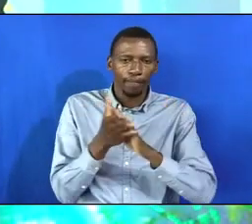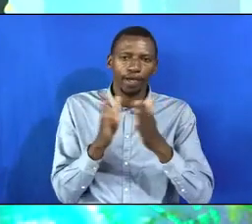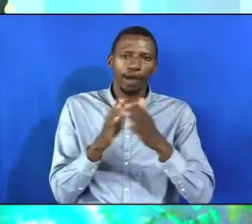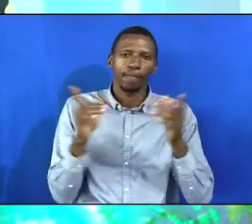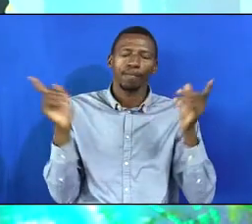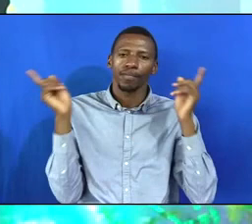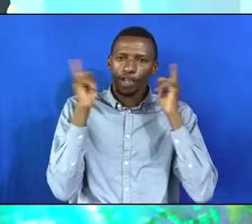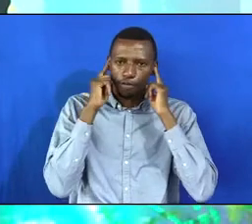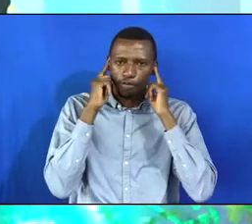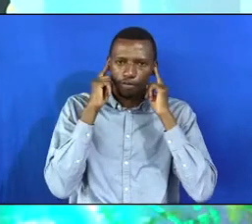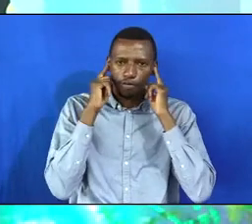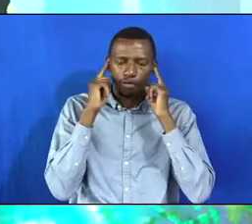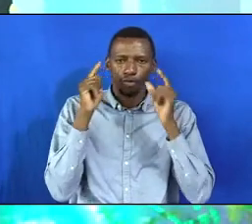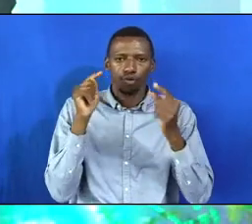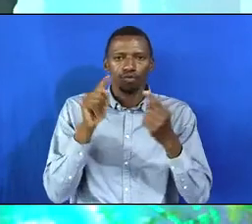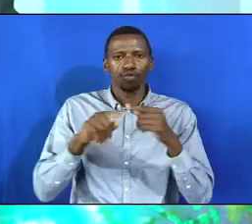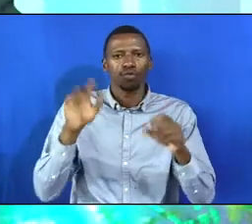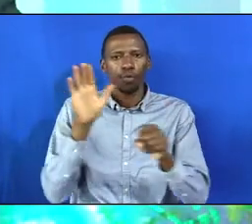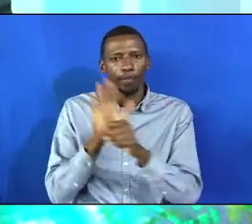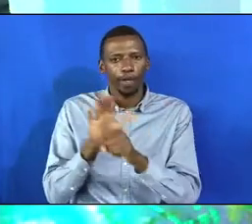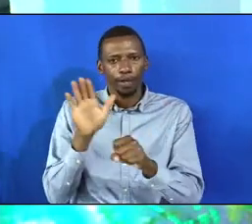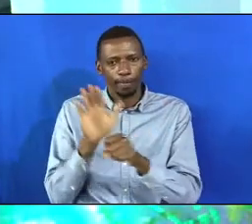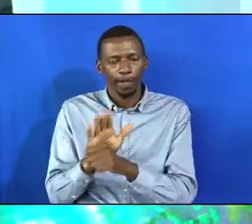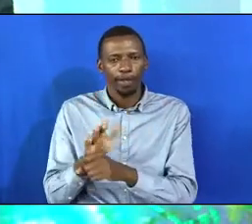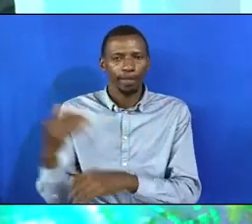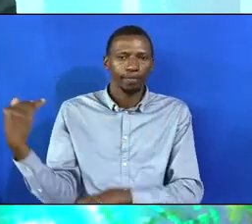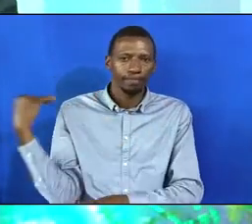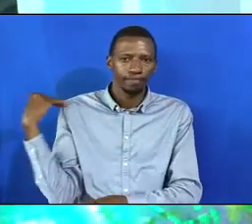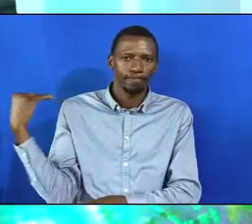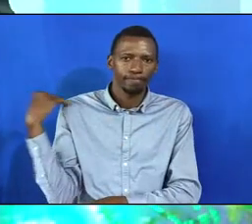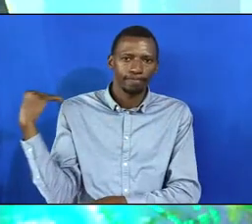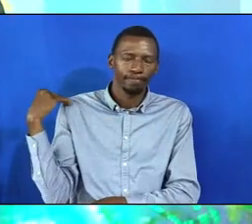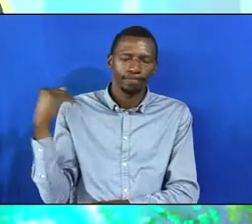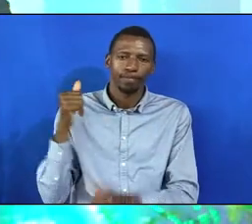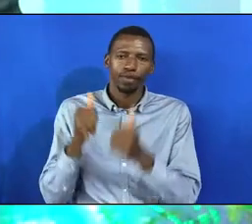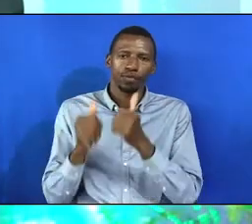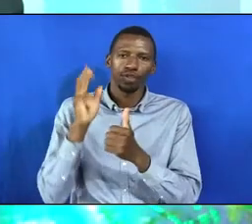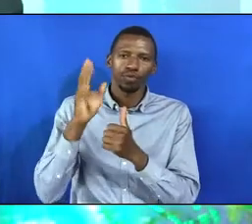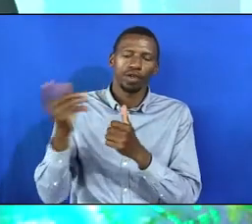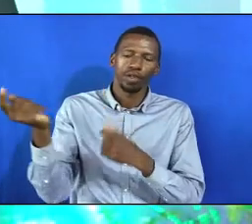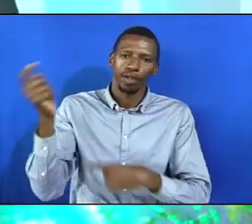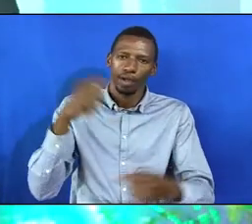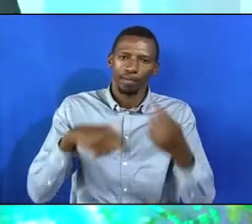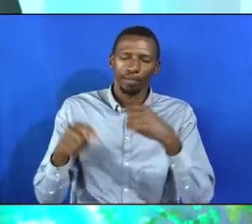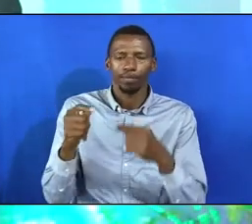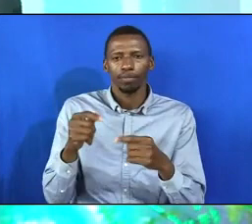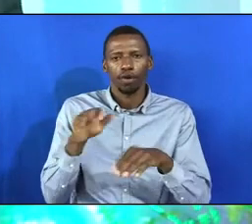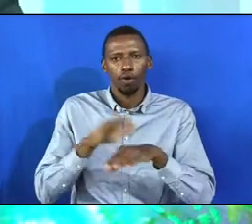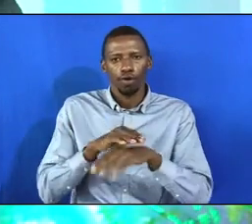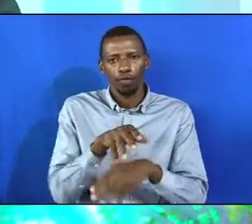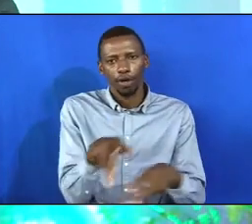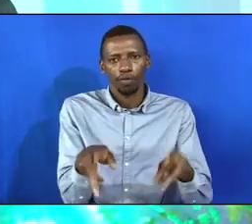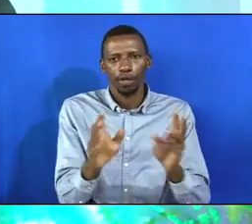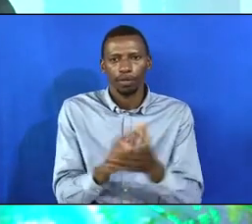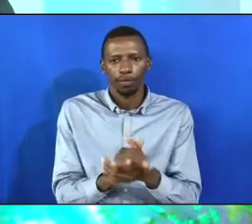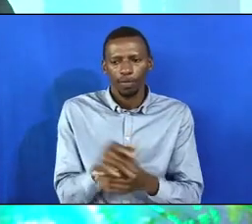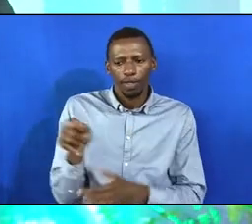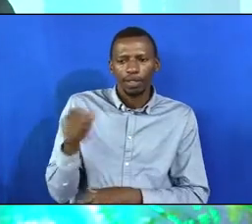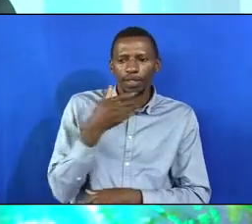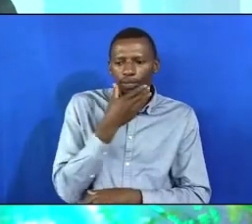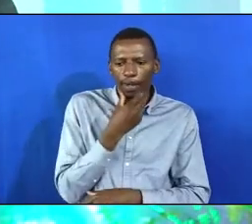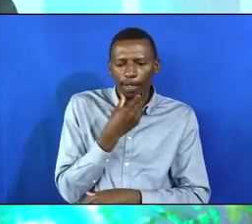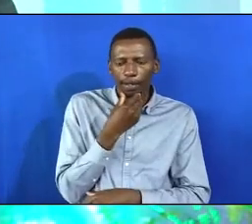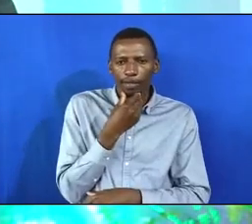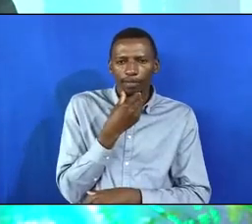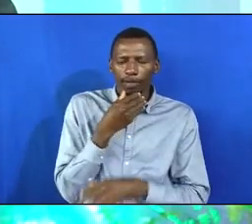a lot of distractions that are bound to come your way. This man was focused. Yes, they told him, be